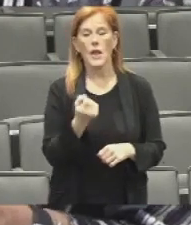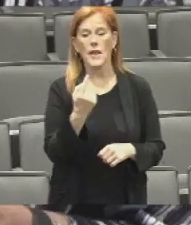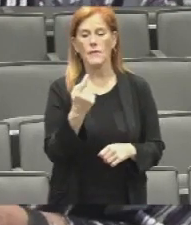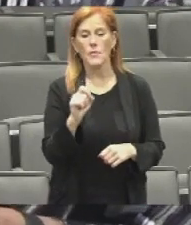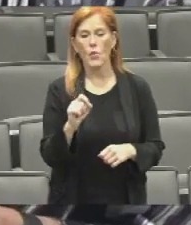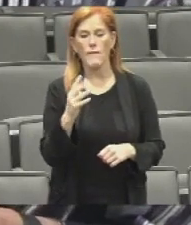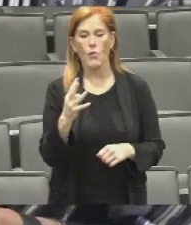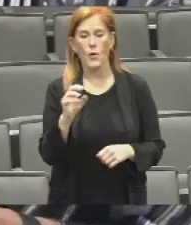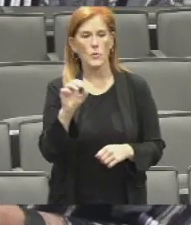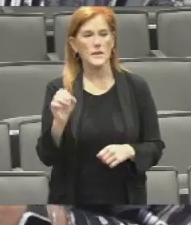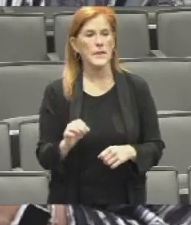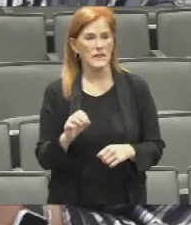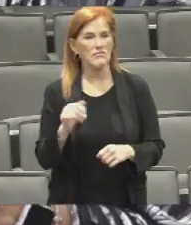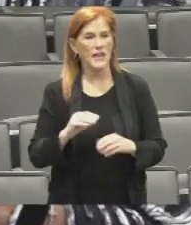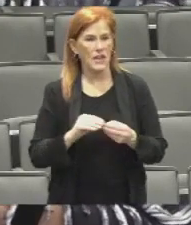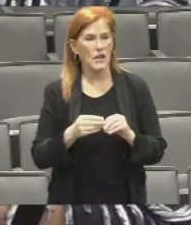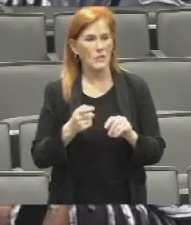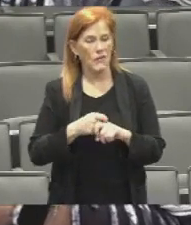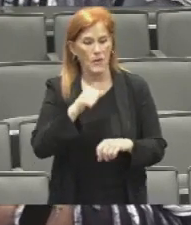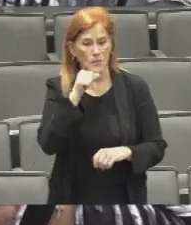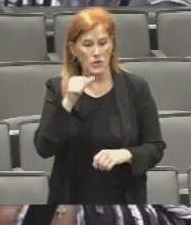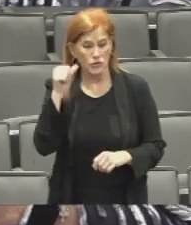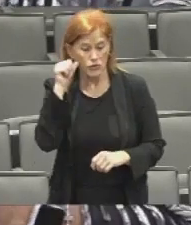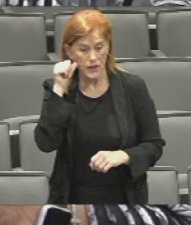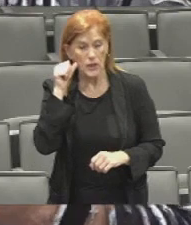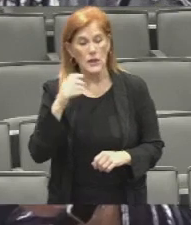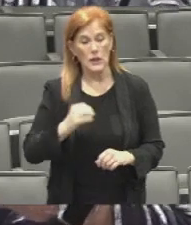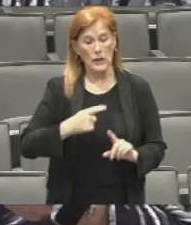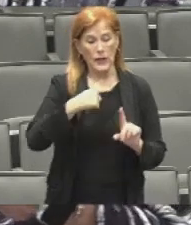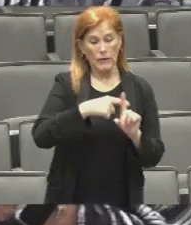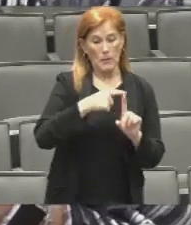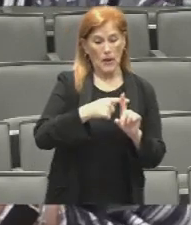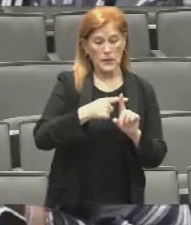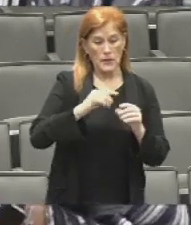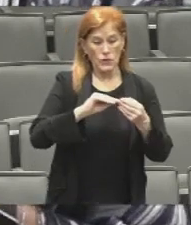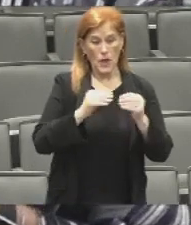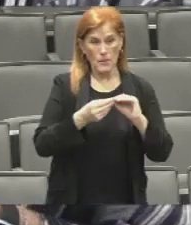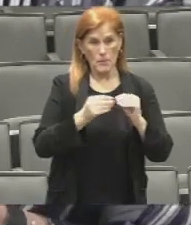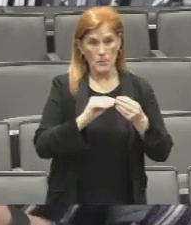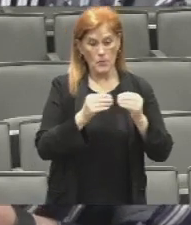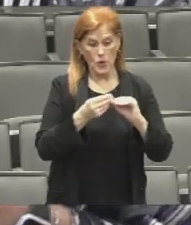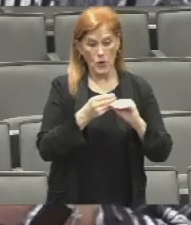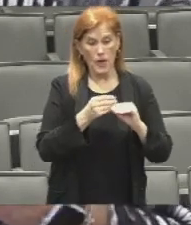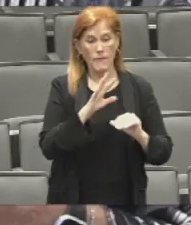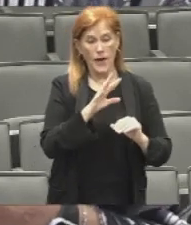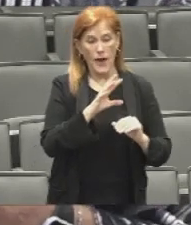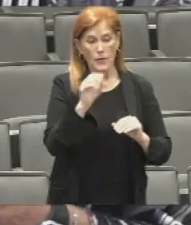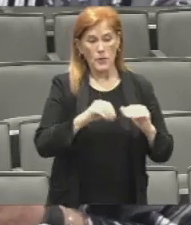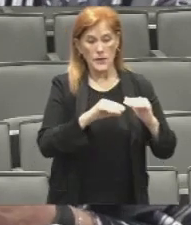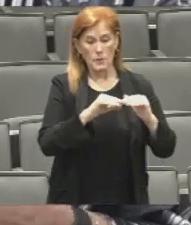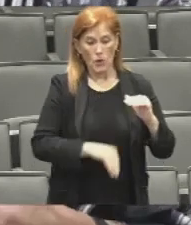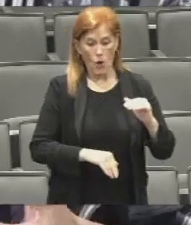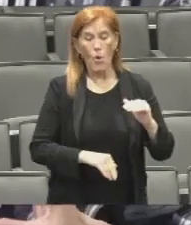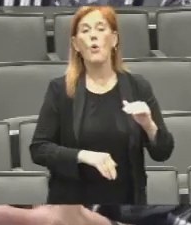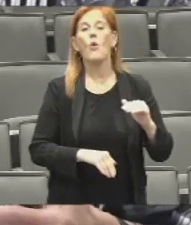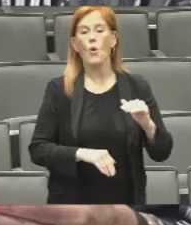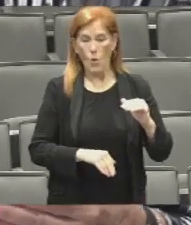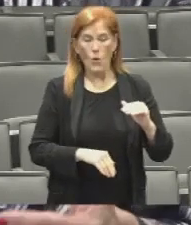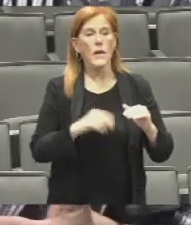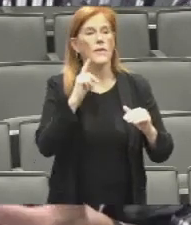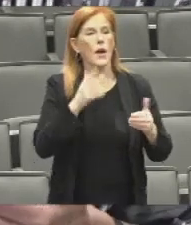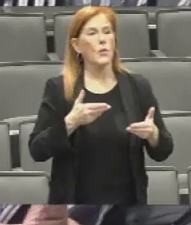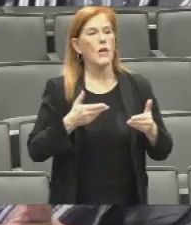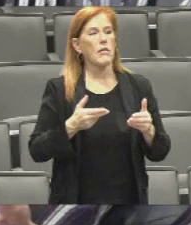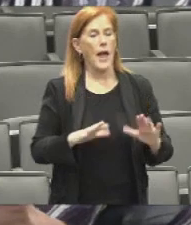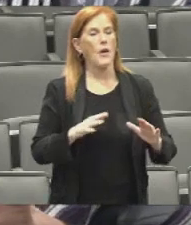11.4% yesterday. So if the positivity rate would be below 5%, that would really get us into